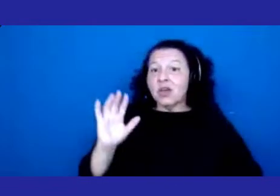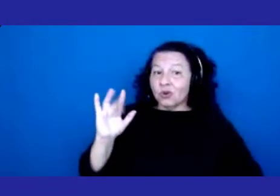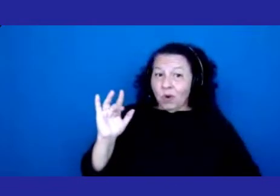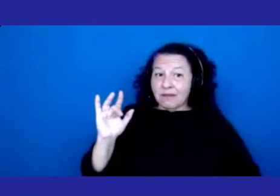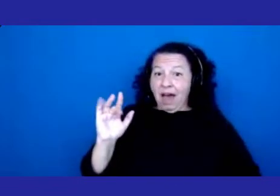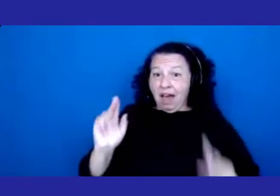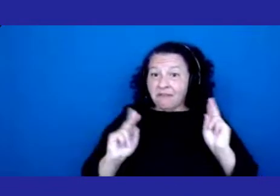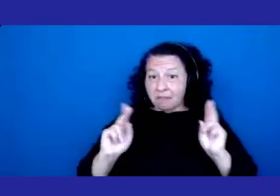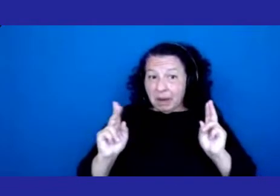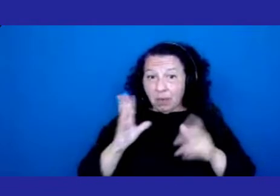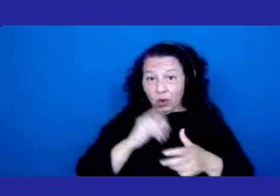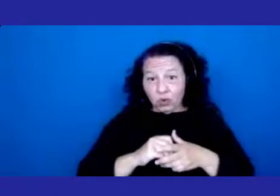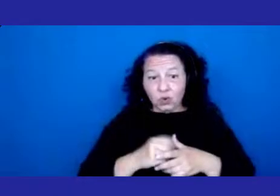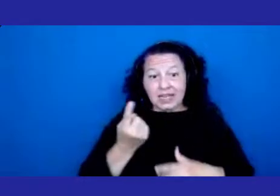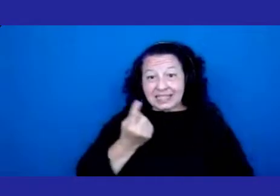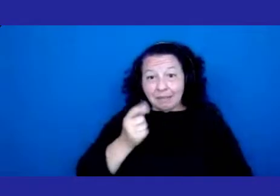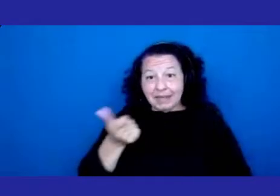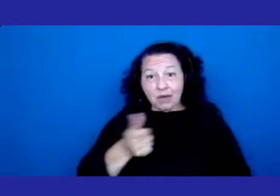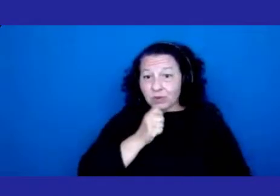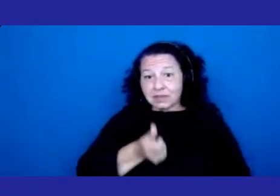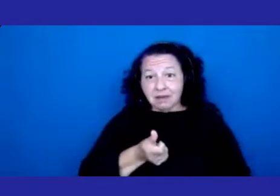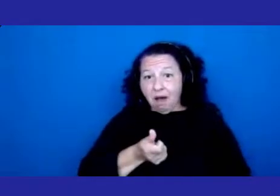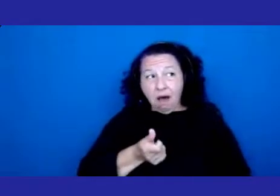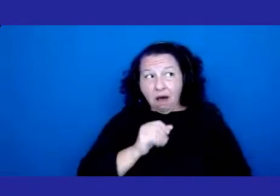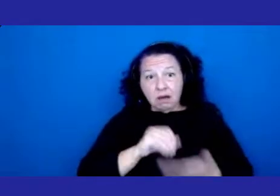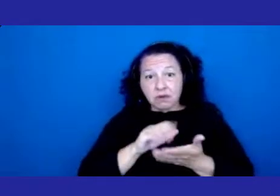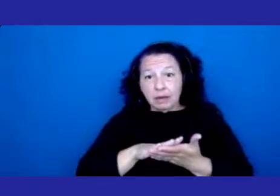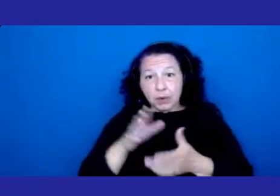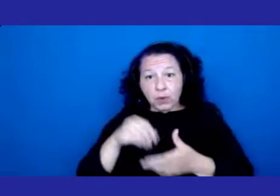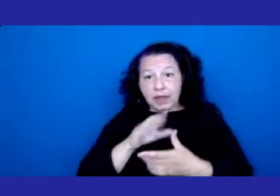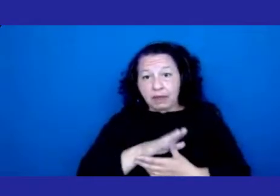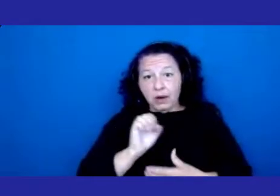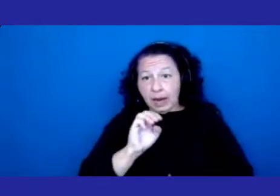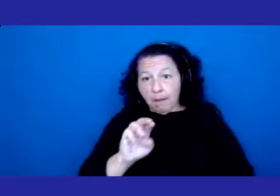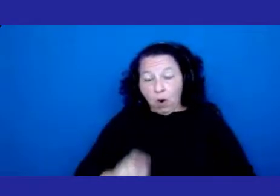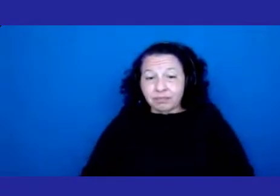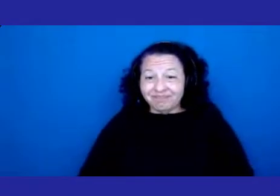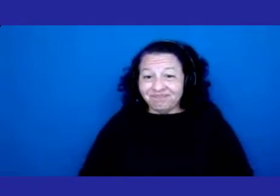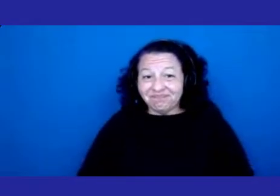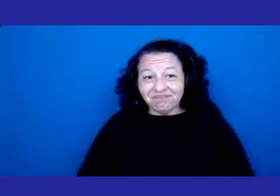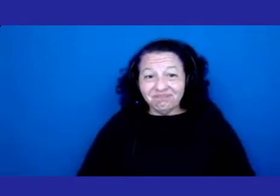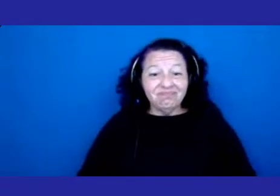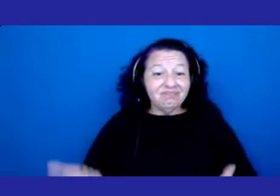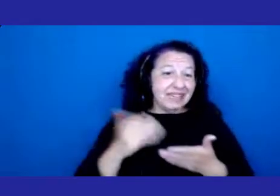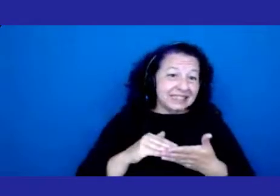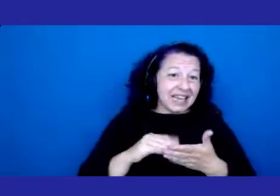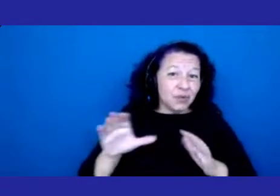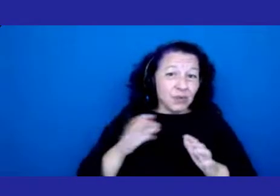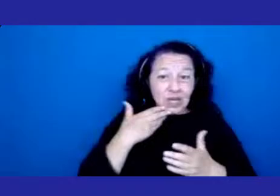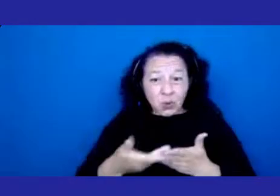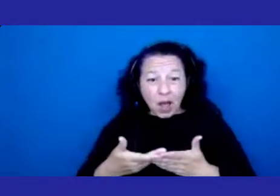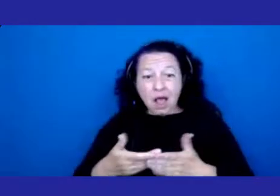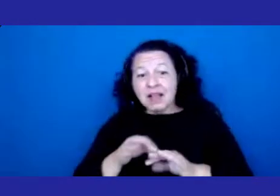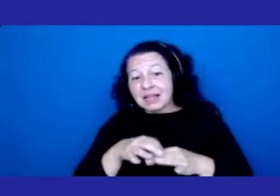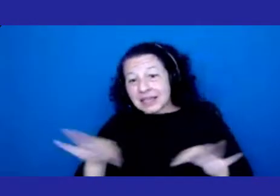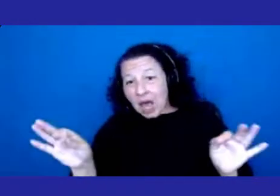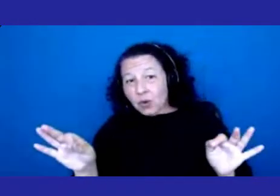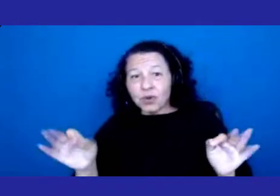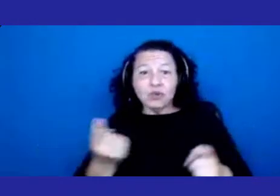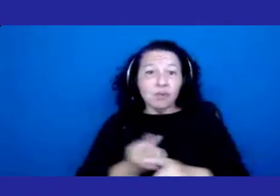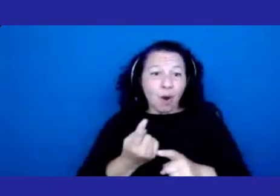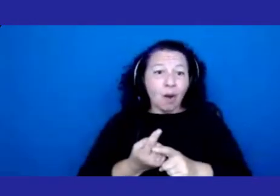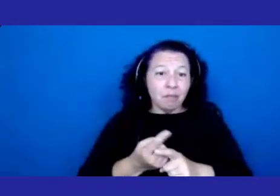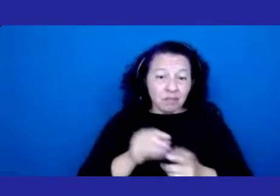and something else was not documented in the EMR. Where again, we did well, language was properly documented